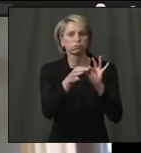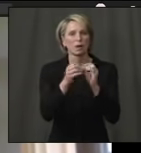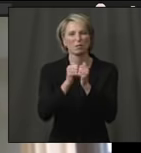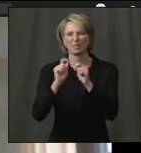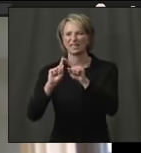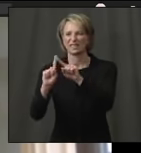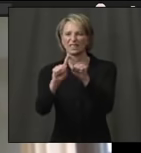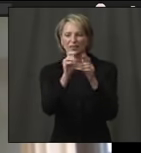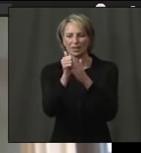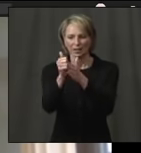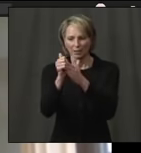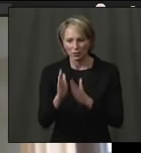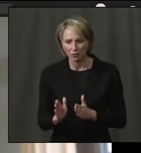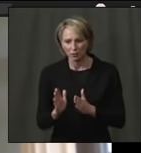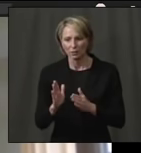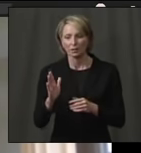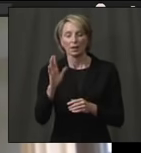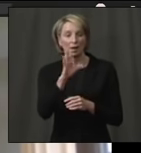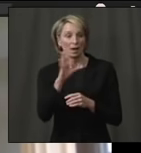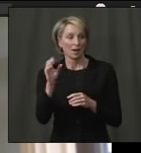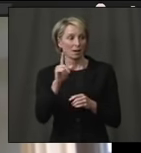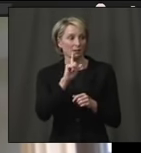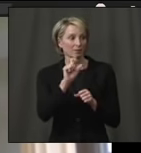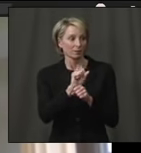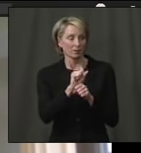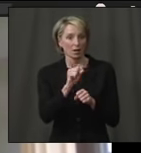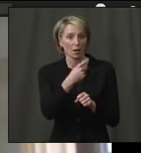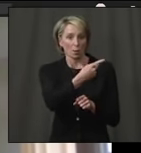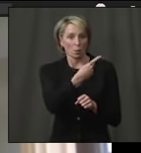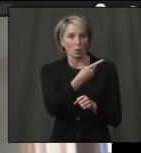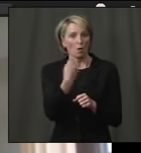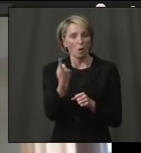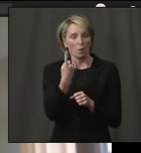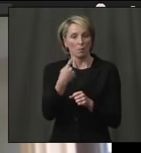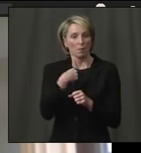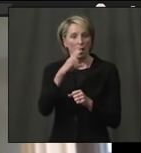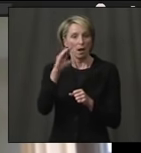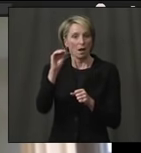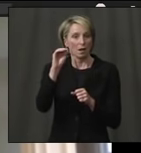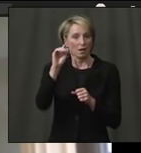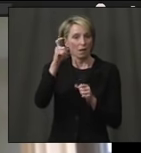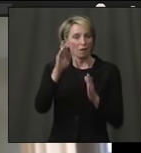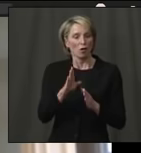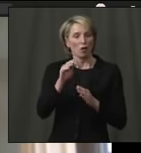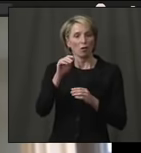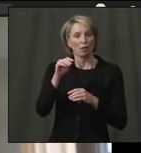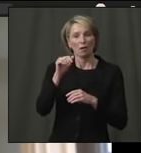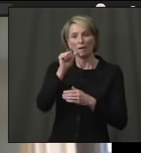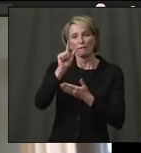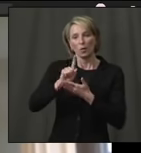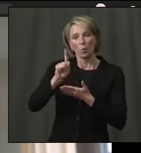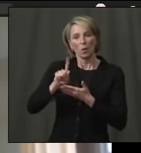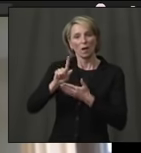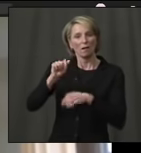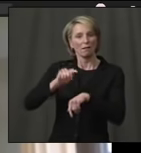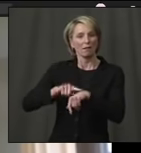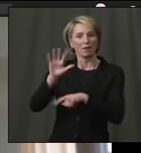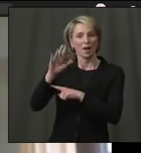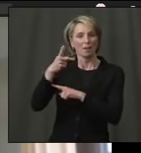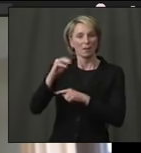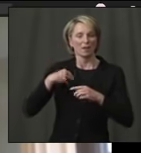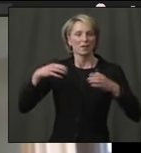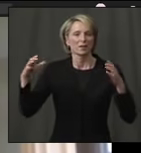fact, you and I will be on a call with them, our weekly call at 5 o'clock. So we really view this as